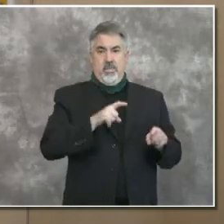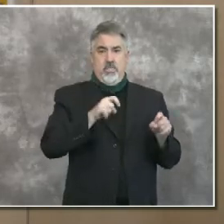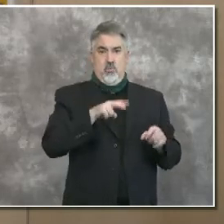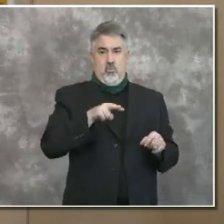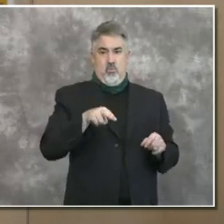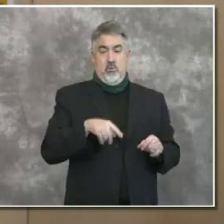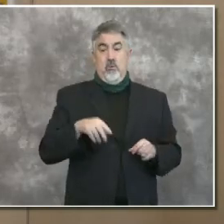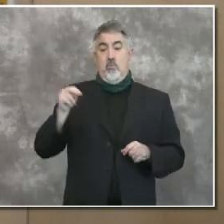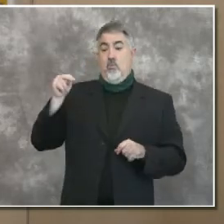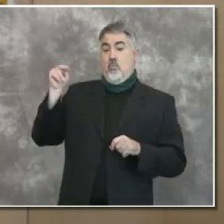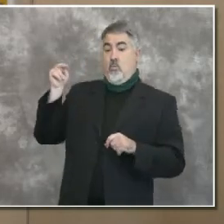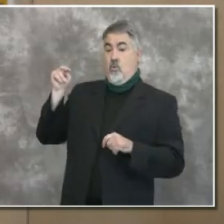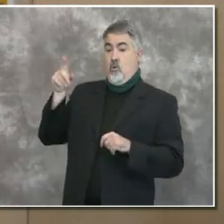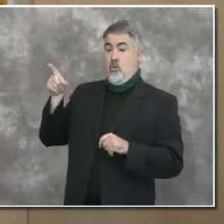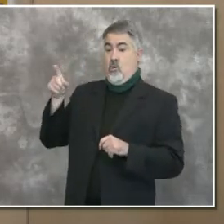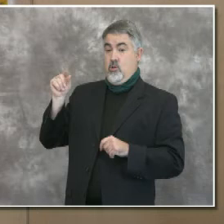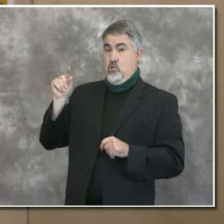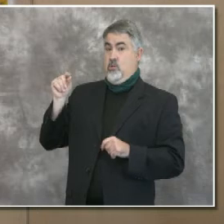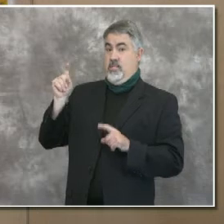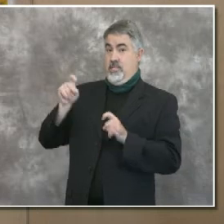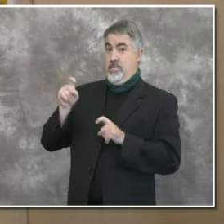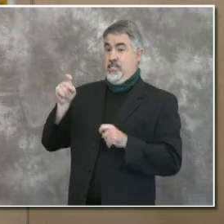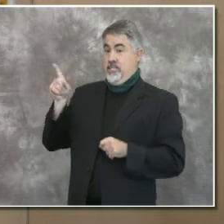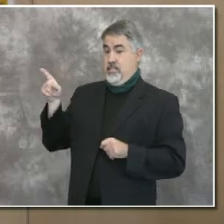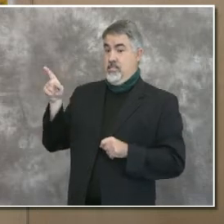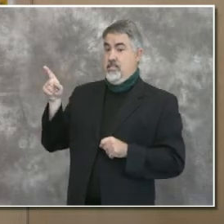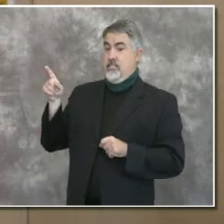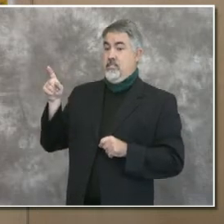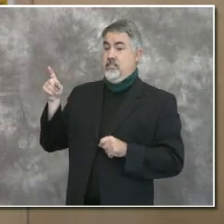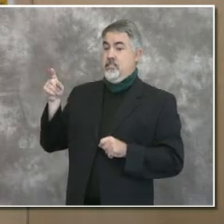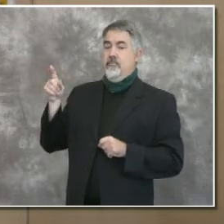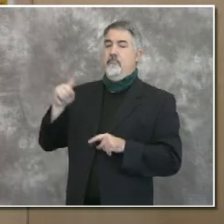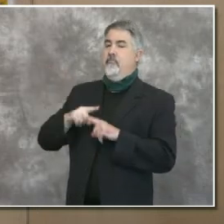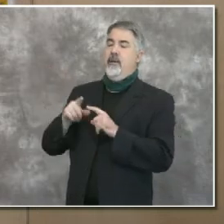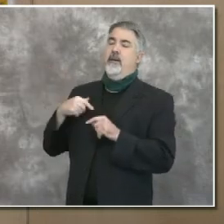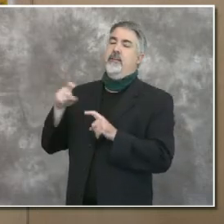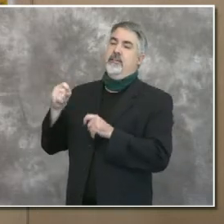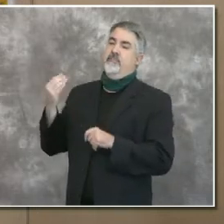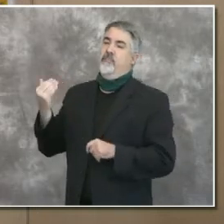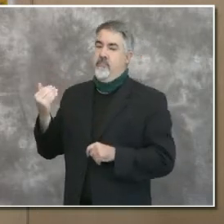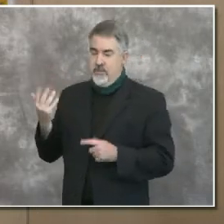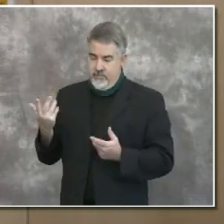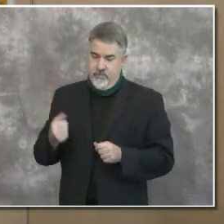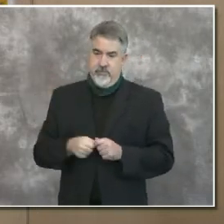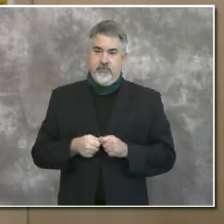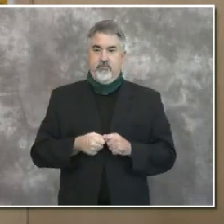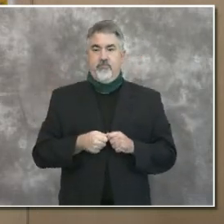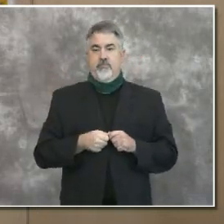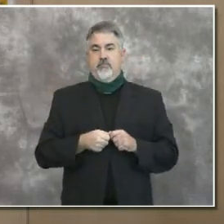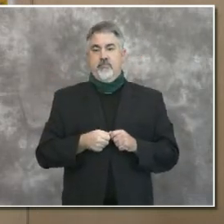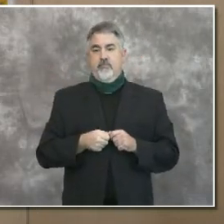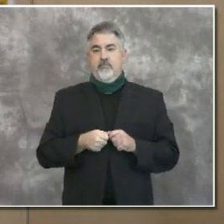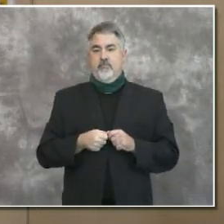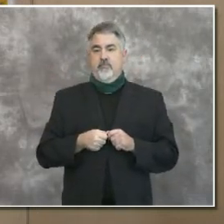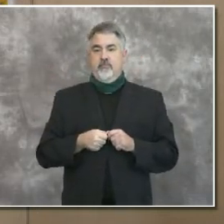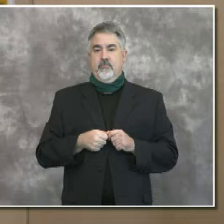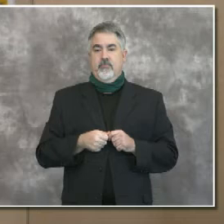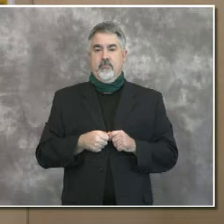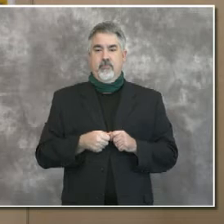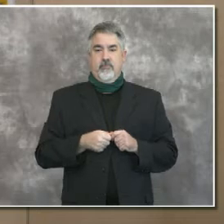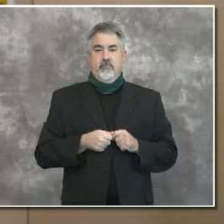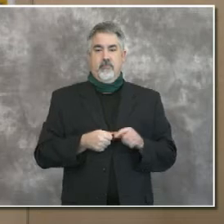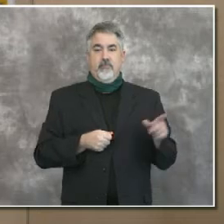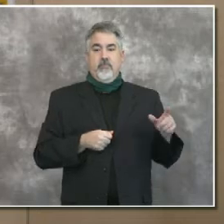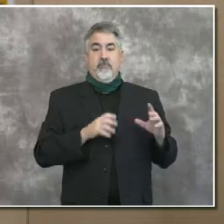total capacity of 20, and we tested 15. At our stadium, we have a total capacity for 30, and